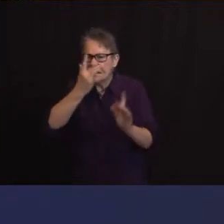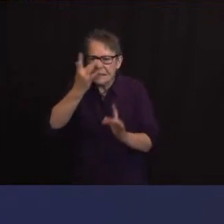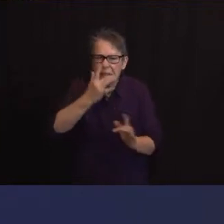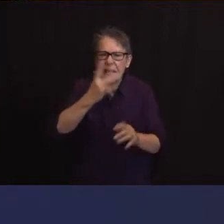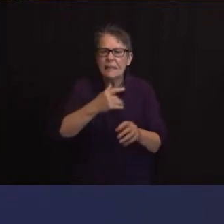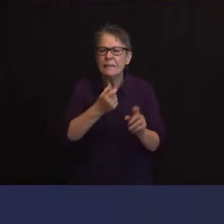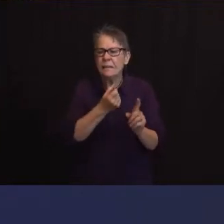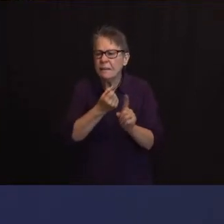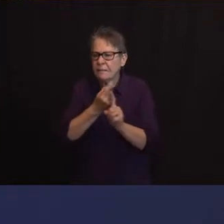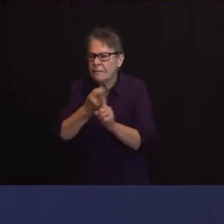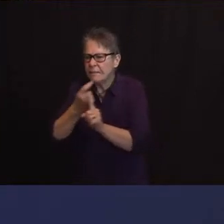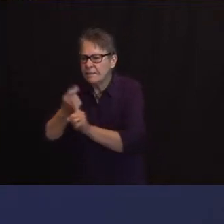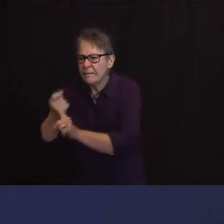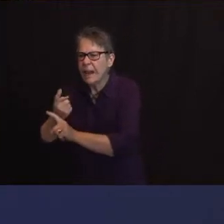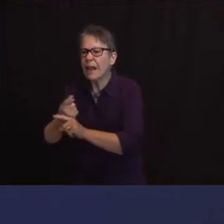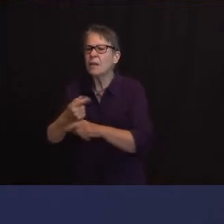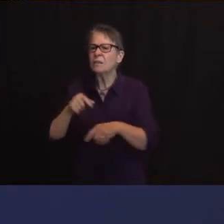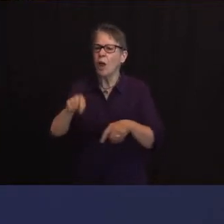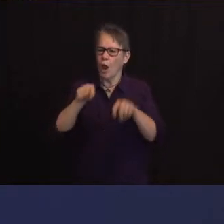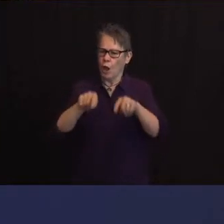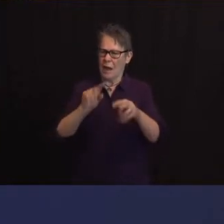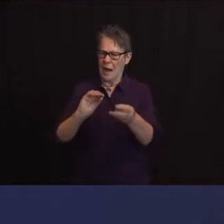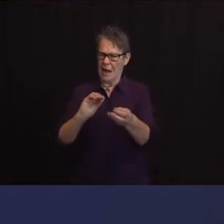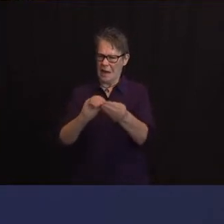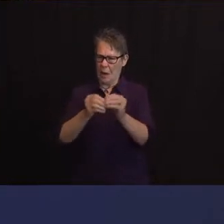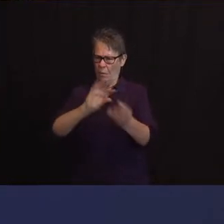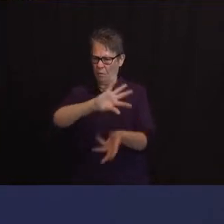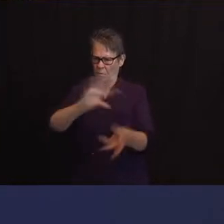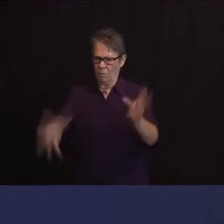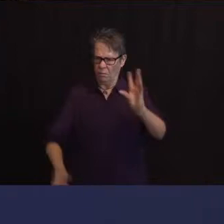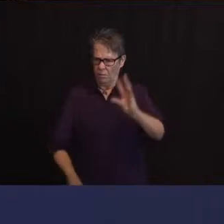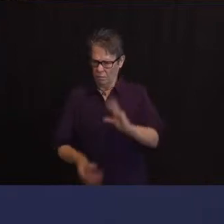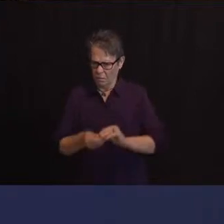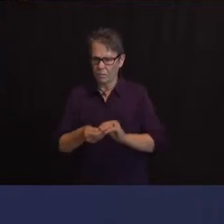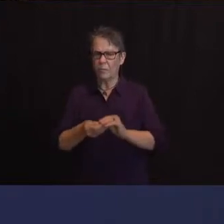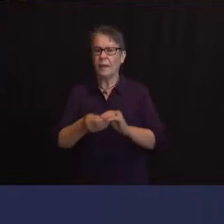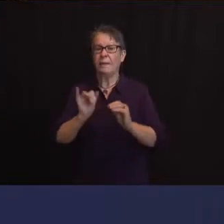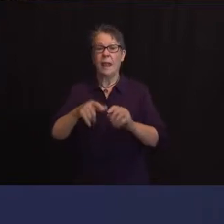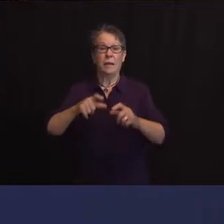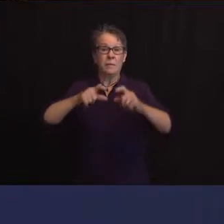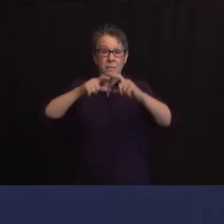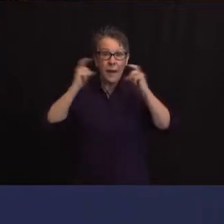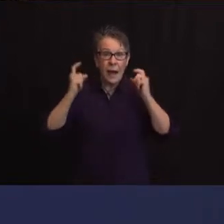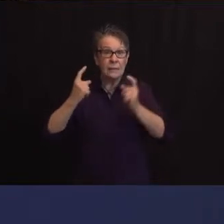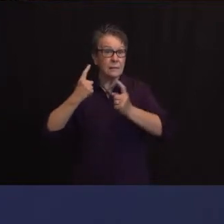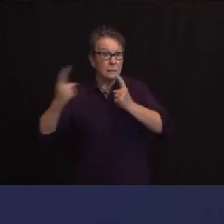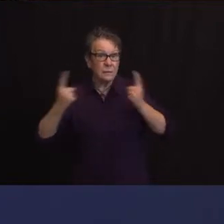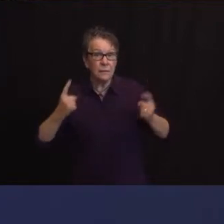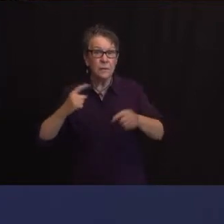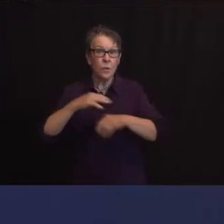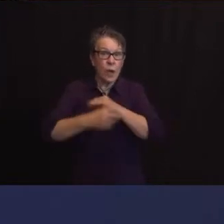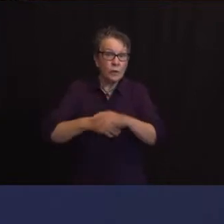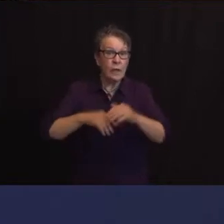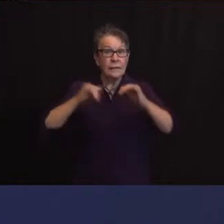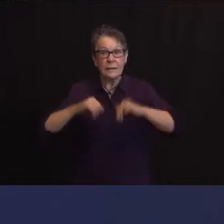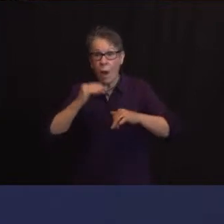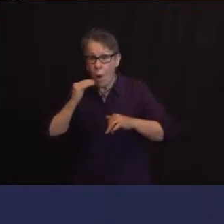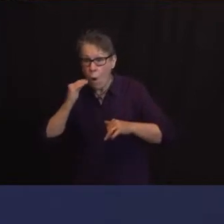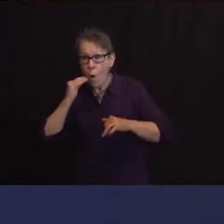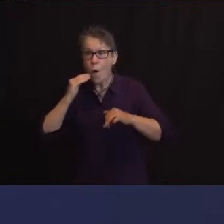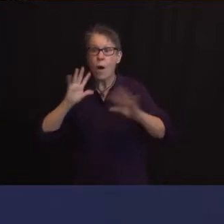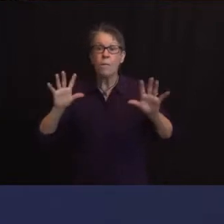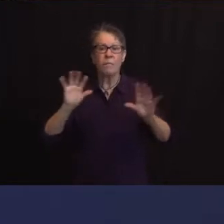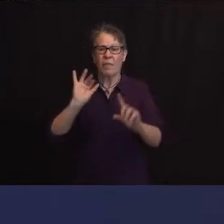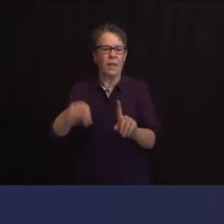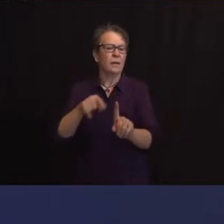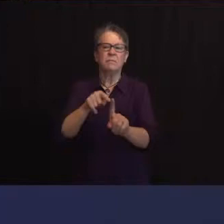so far is keep doing this, keep being away from each other, keep complying if you're an establishment,